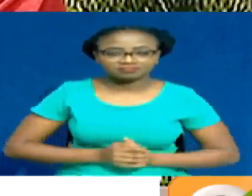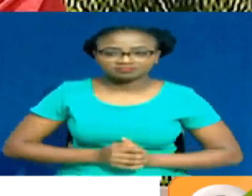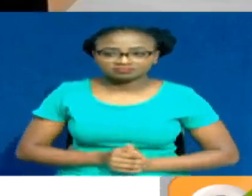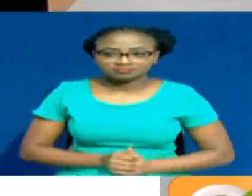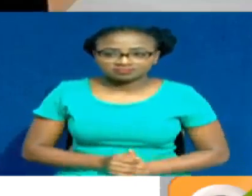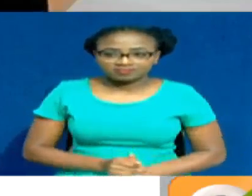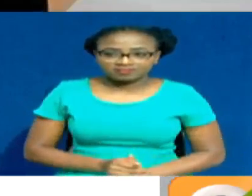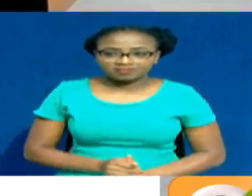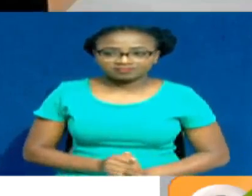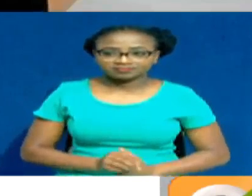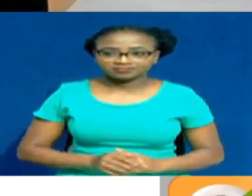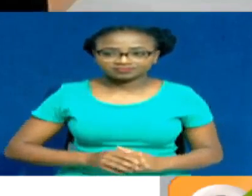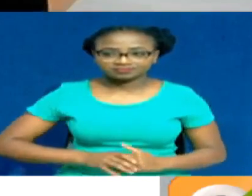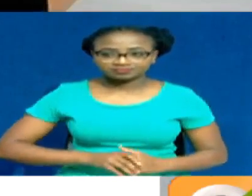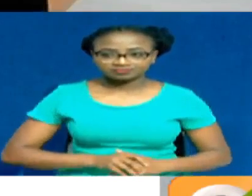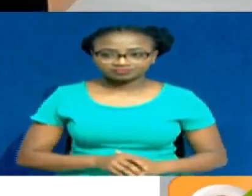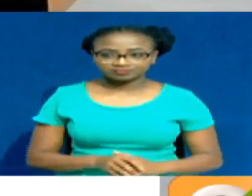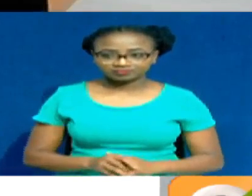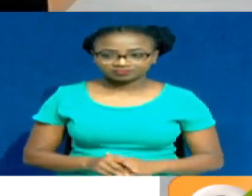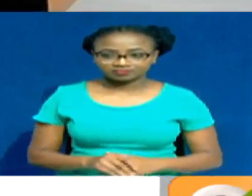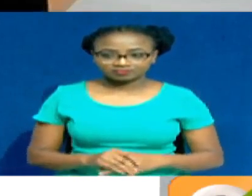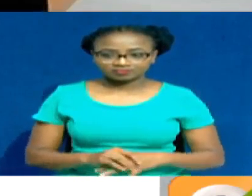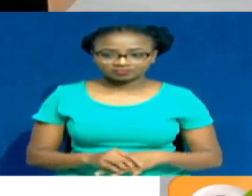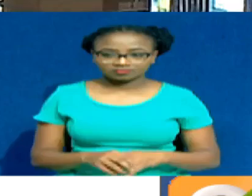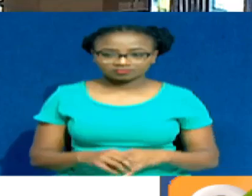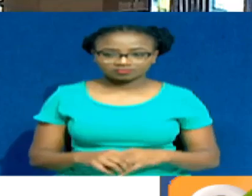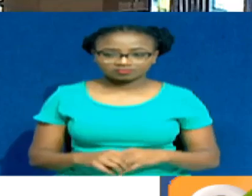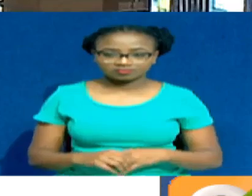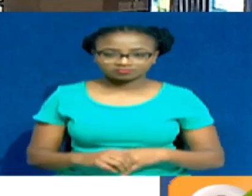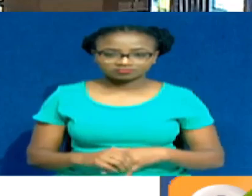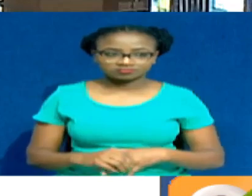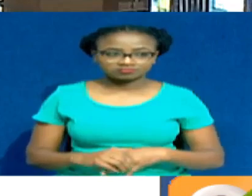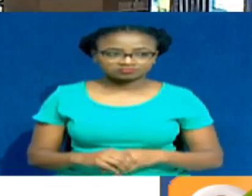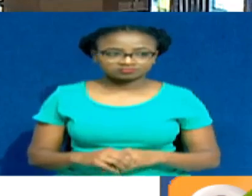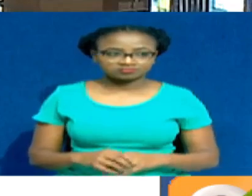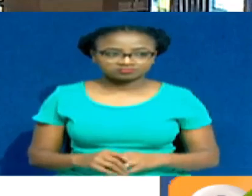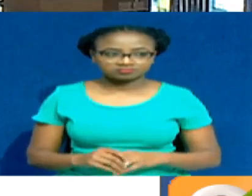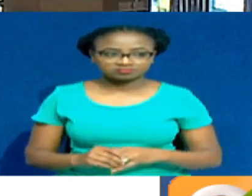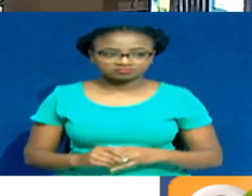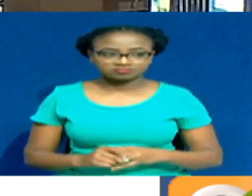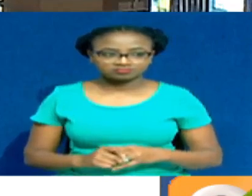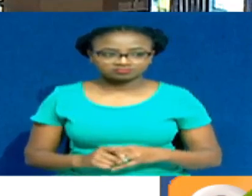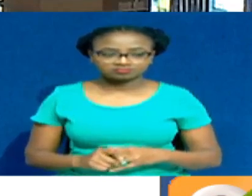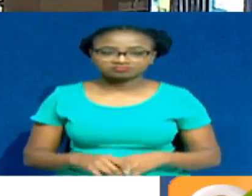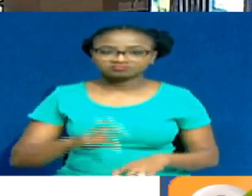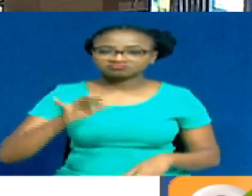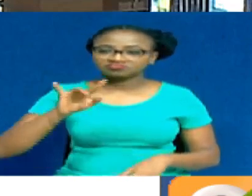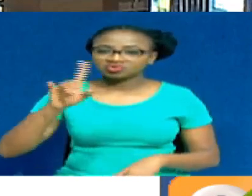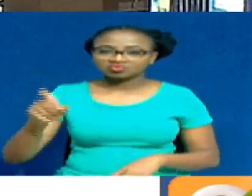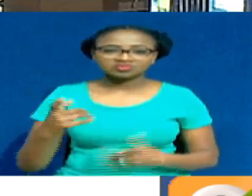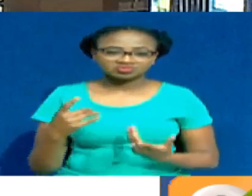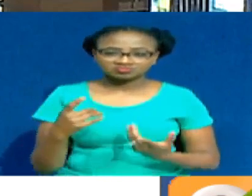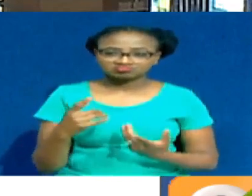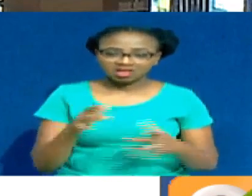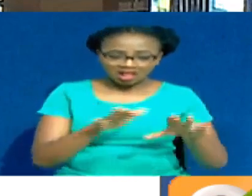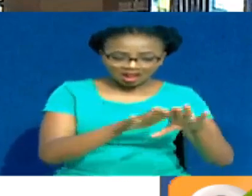that. And coming on the back of that, and it's a question you've been asked before, and I'll keep asking it again, the question of land and our political